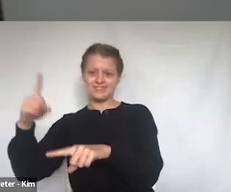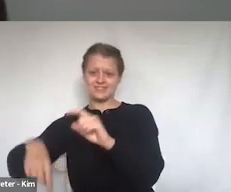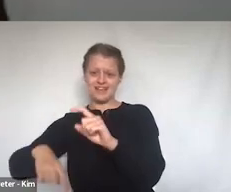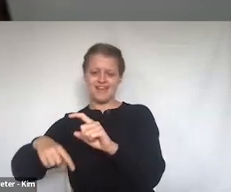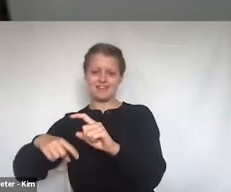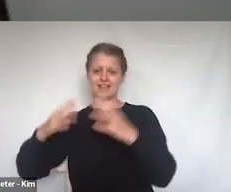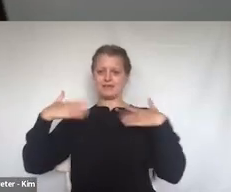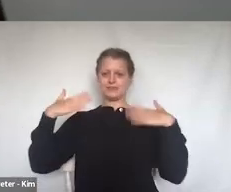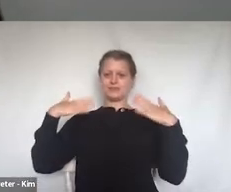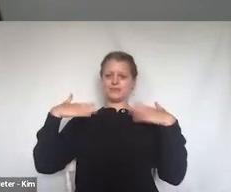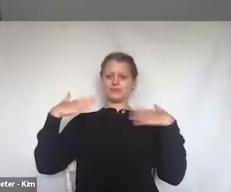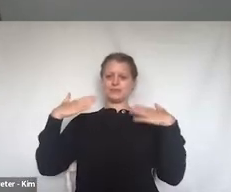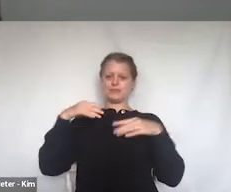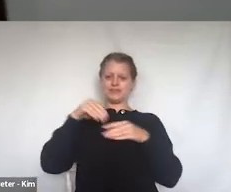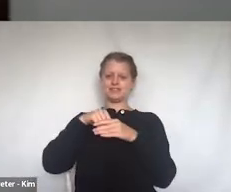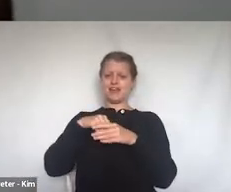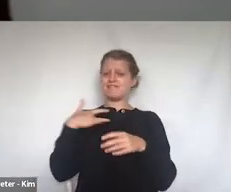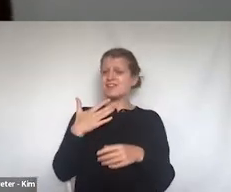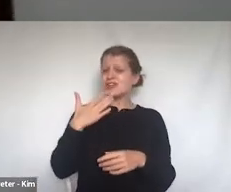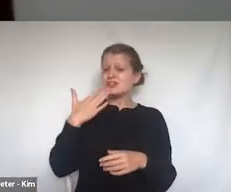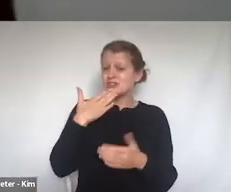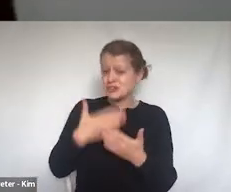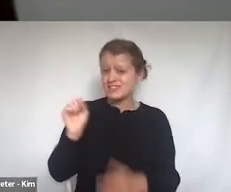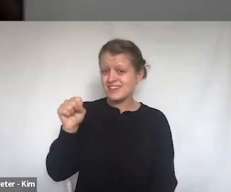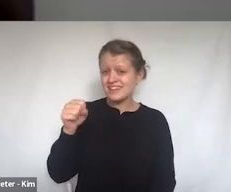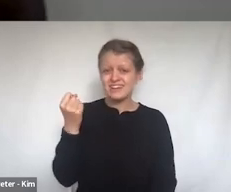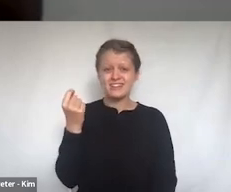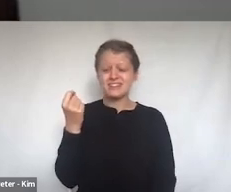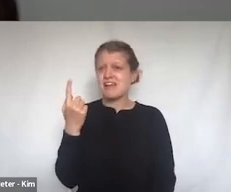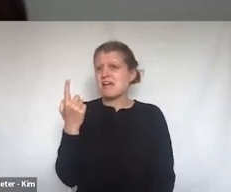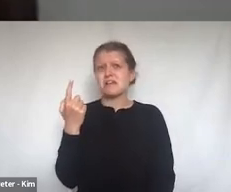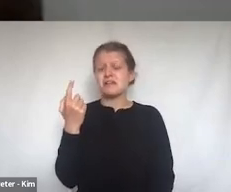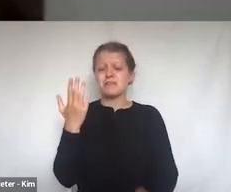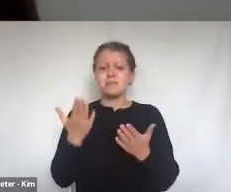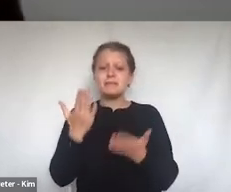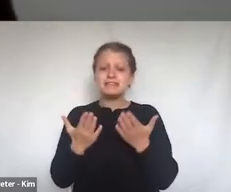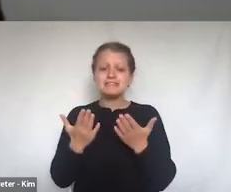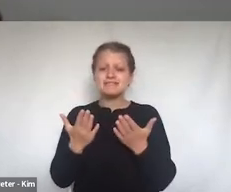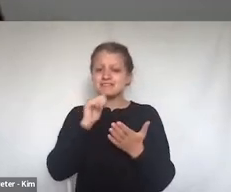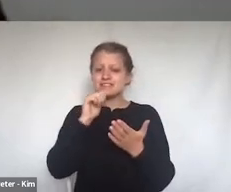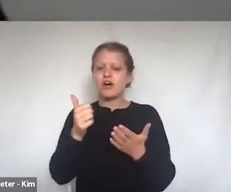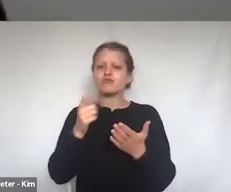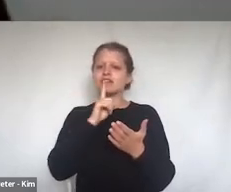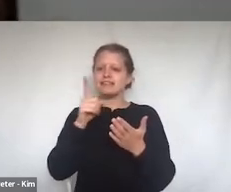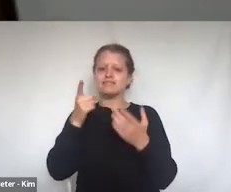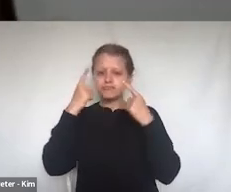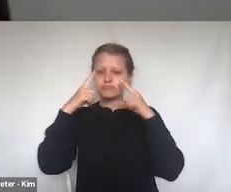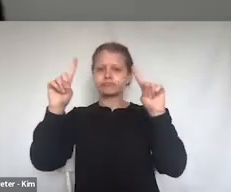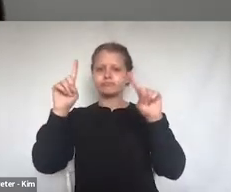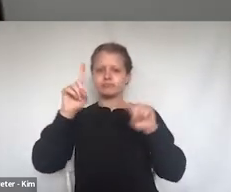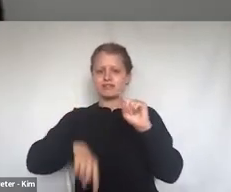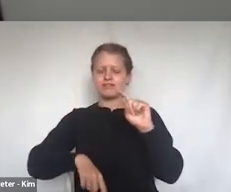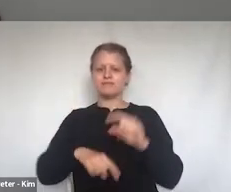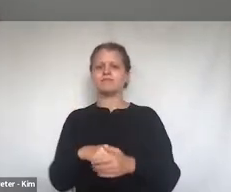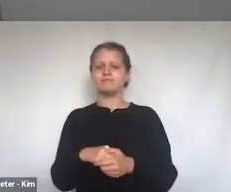doesn't cool the air down. So it's good maybe at night to bring cool air in your home or push warm